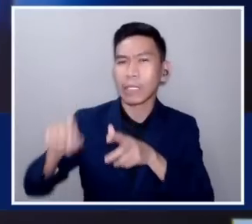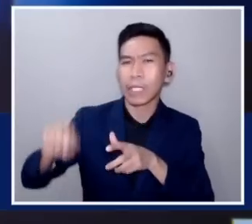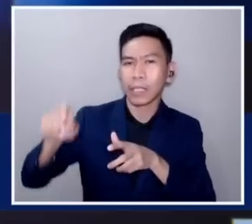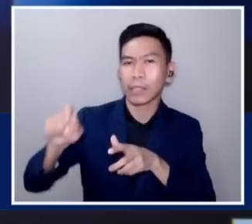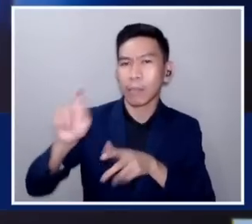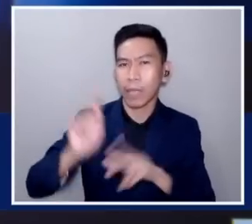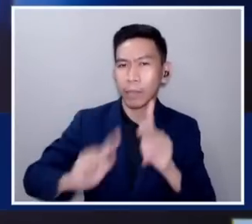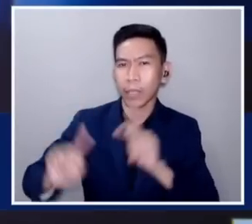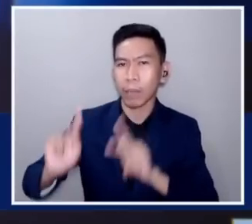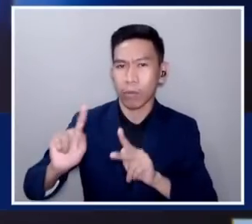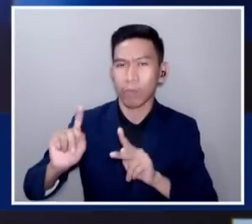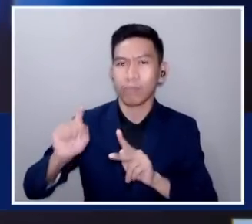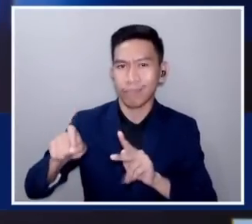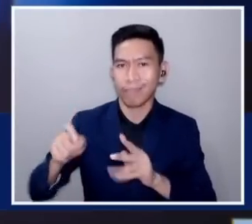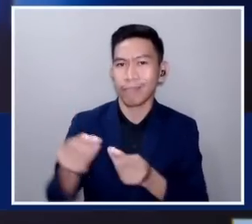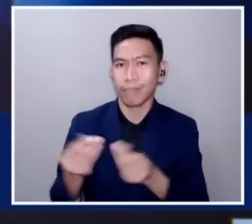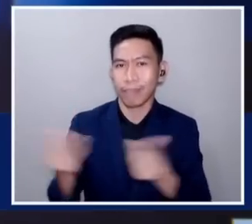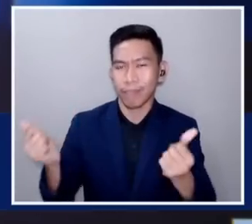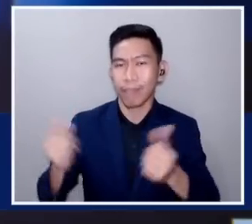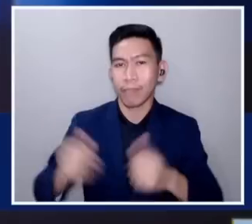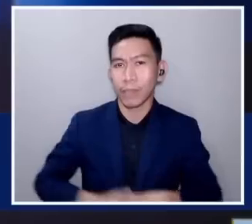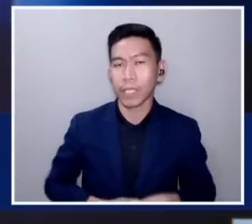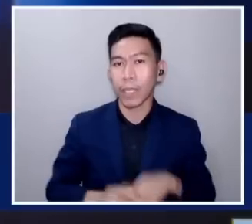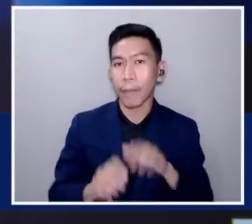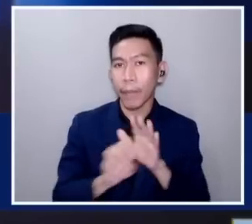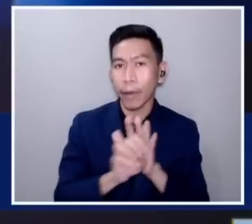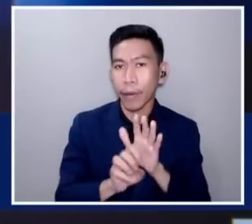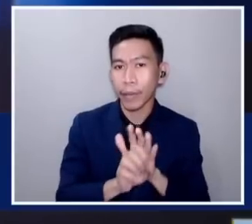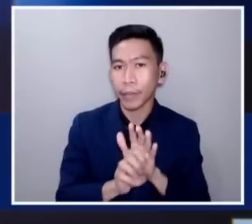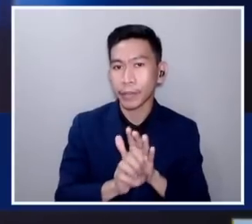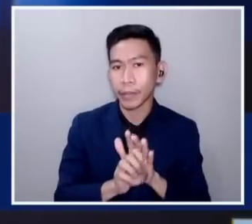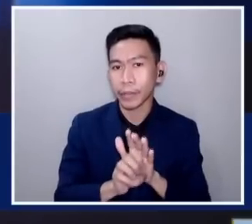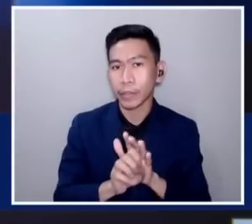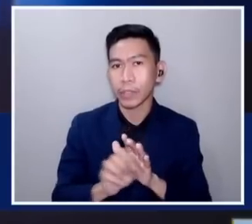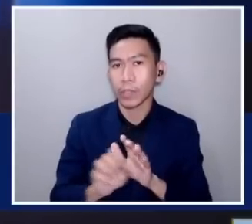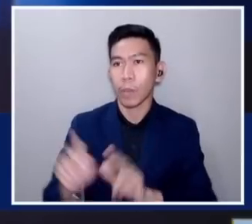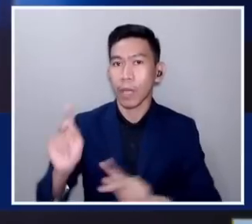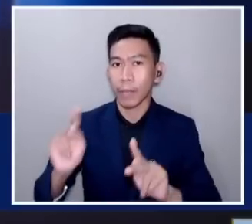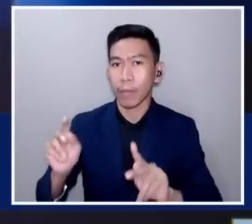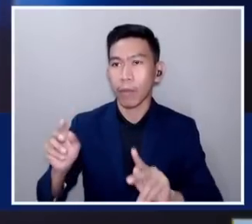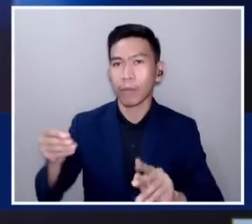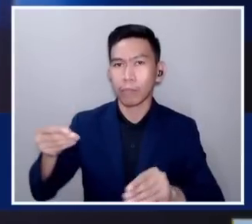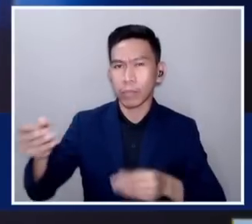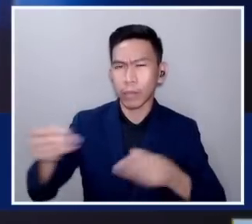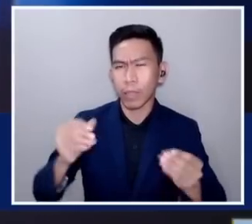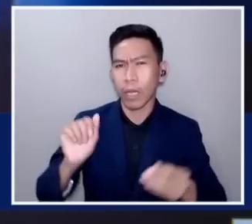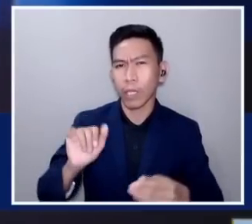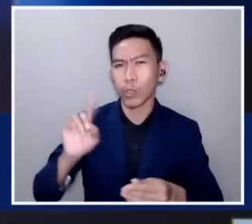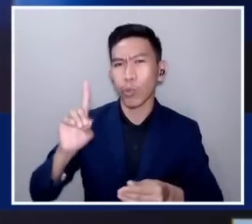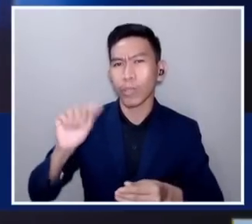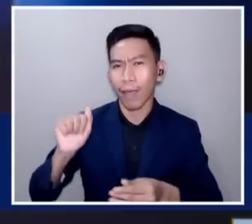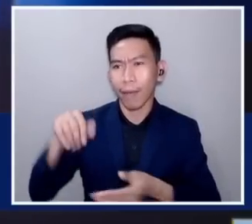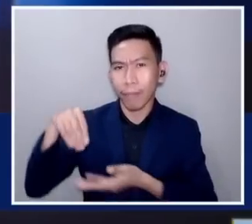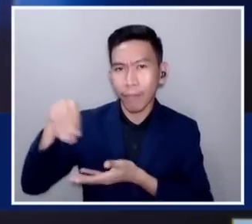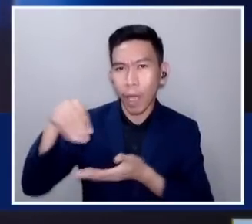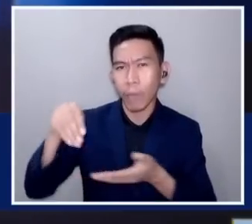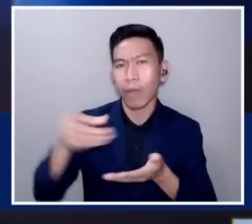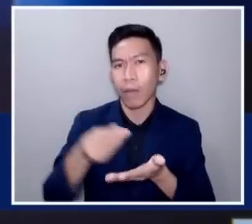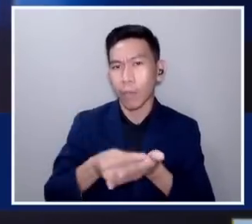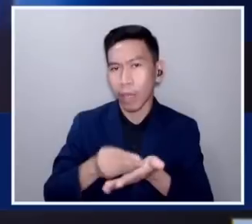Like providing them not only ayuda yung binibigyan, that is not sufficient, but also